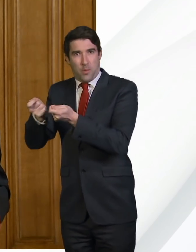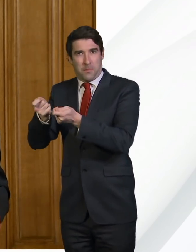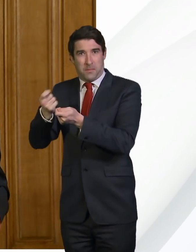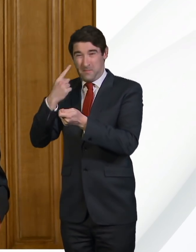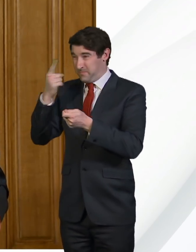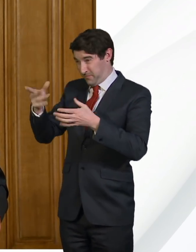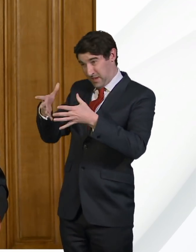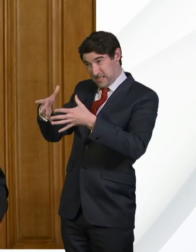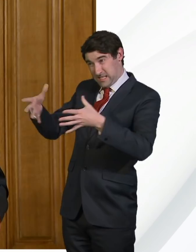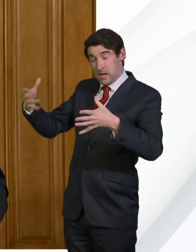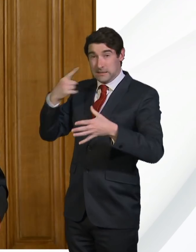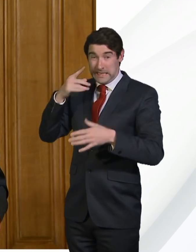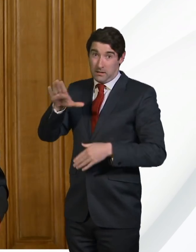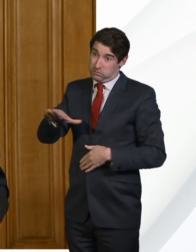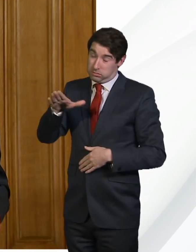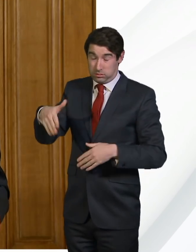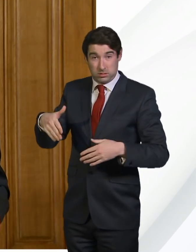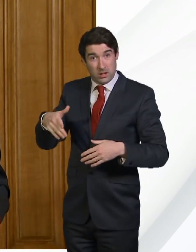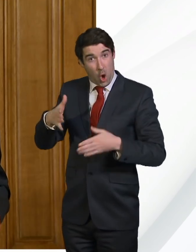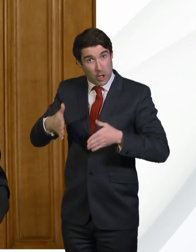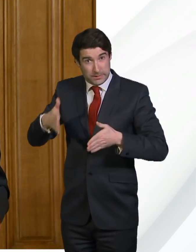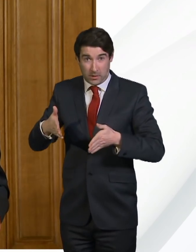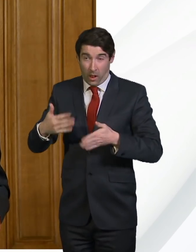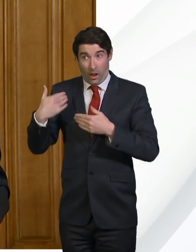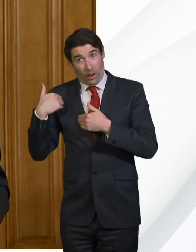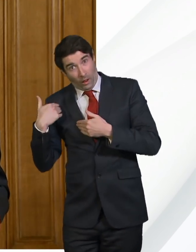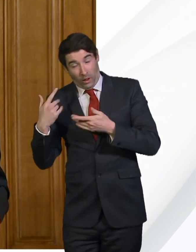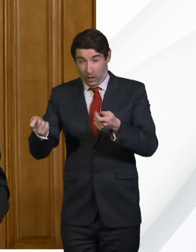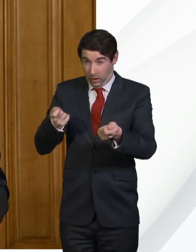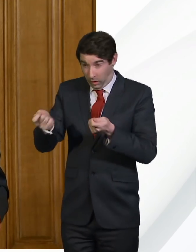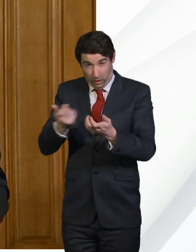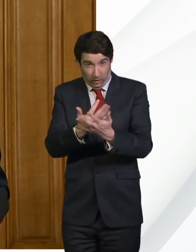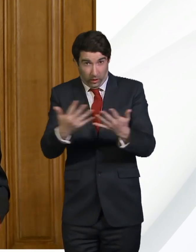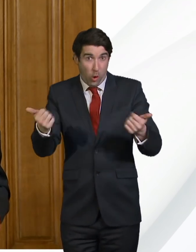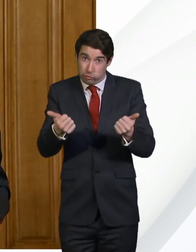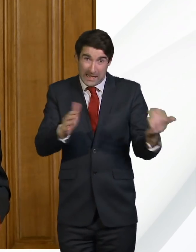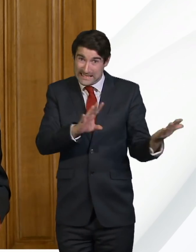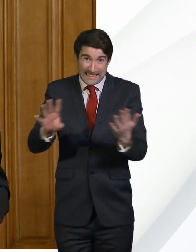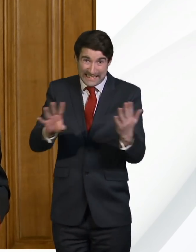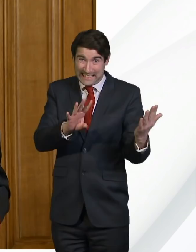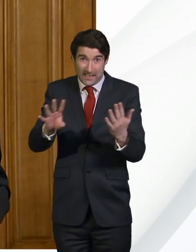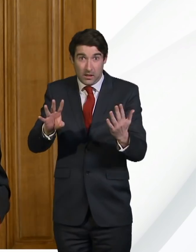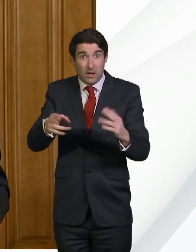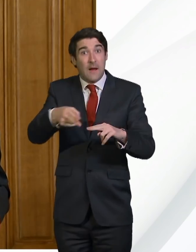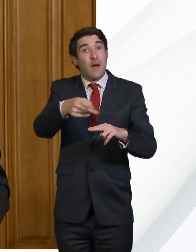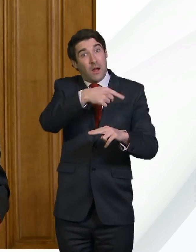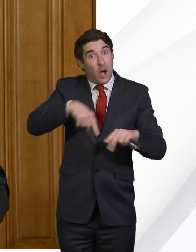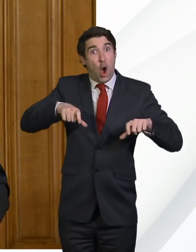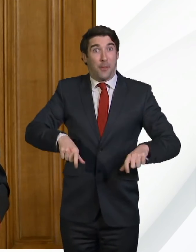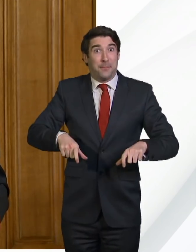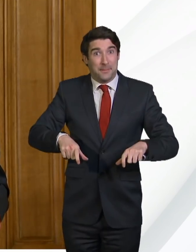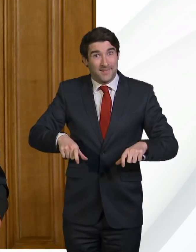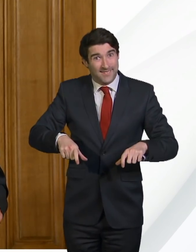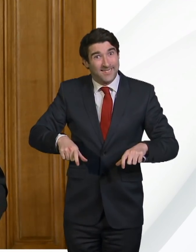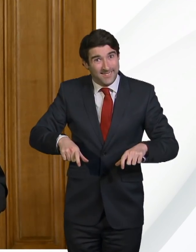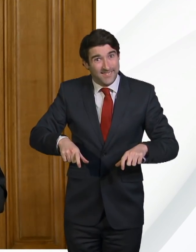unbelievably busy, but beginning to see that flatten off. It's preventing more people going into intensive care, and it will prevent deaths. It's incredibly important